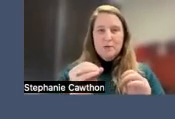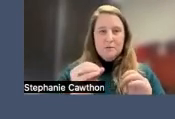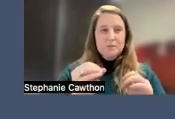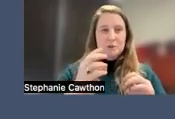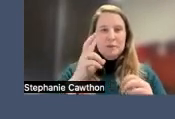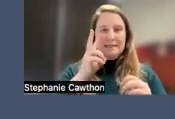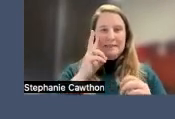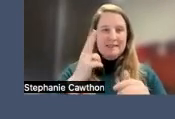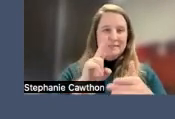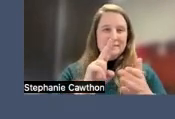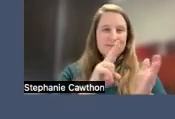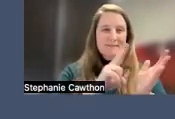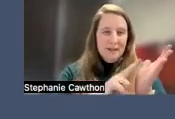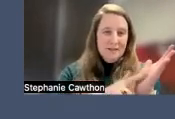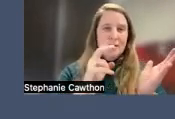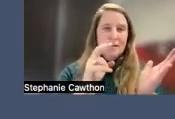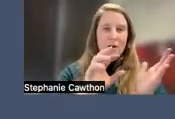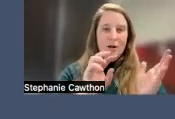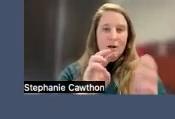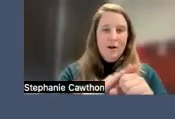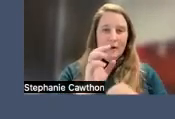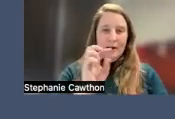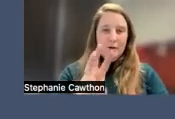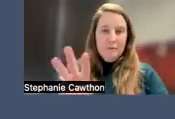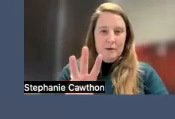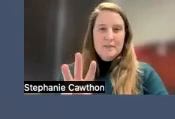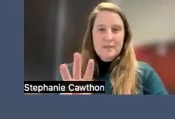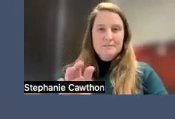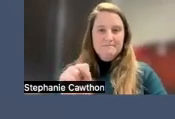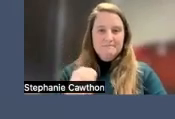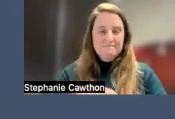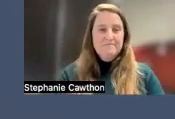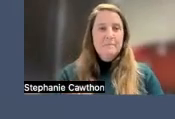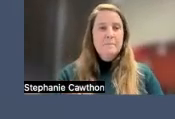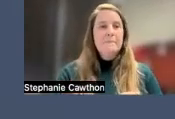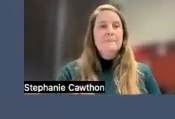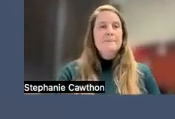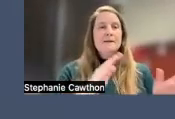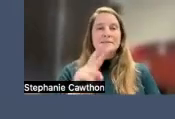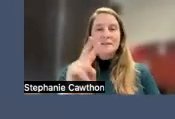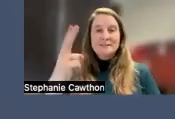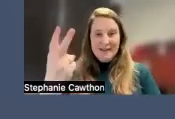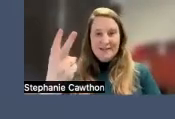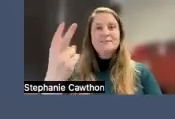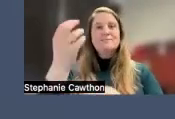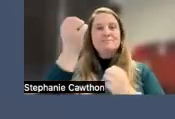that communications network. So you'll see that. You can sign up for that on our website.